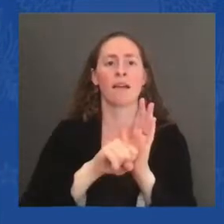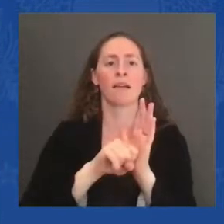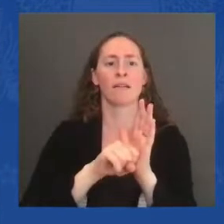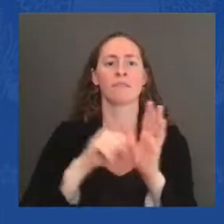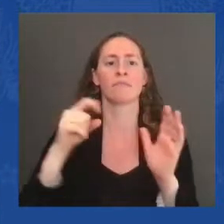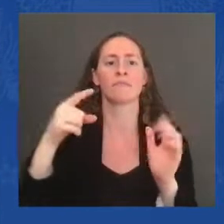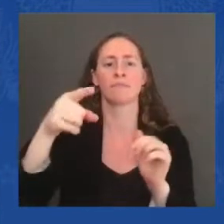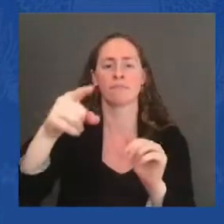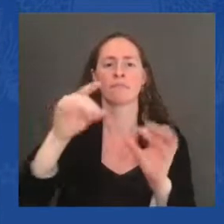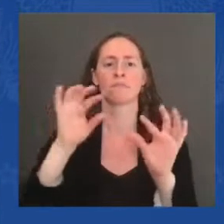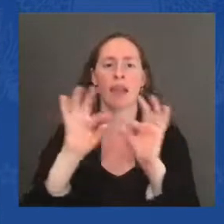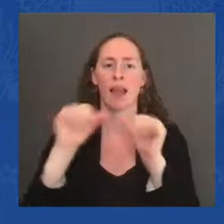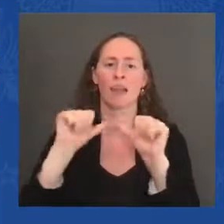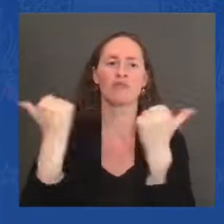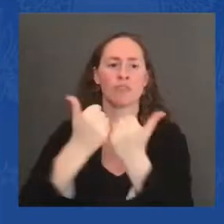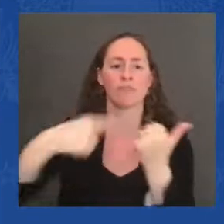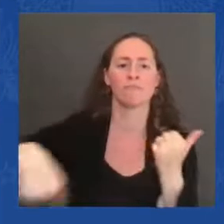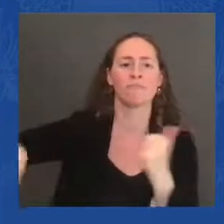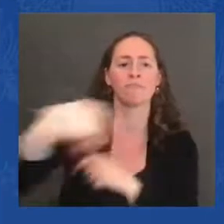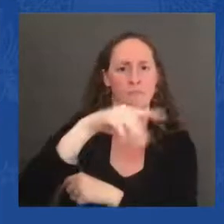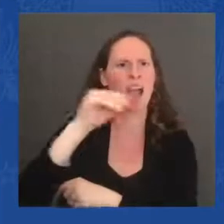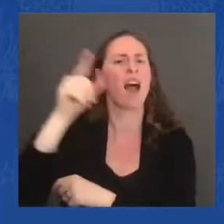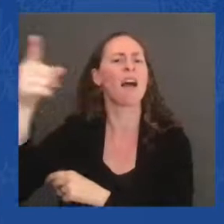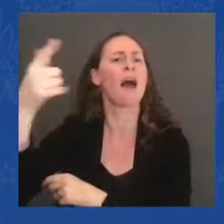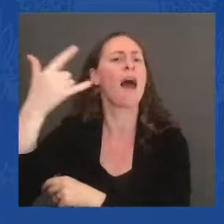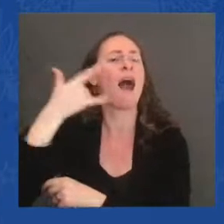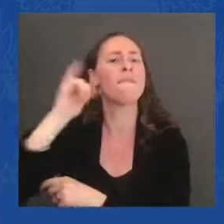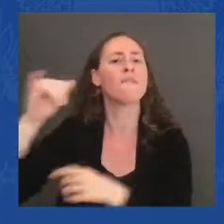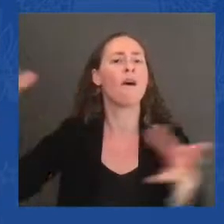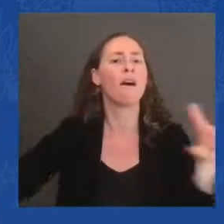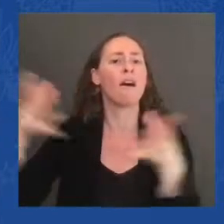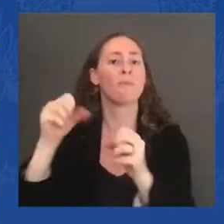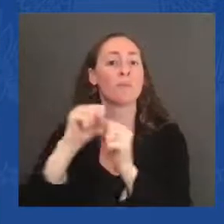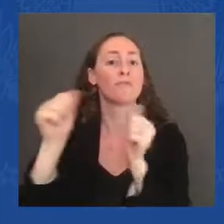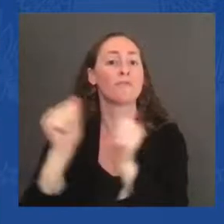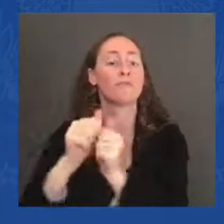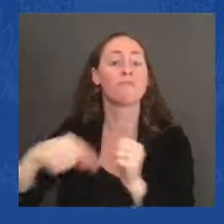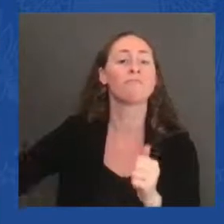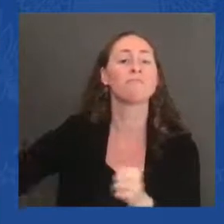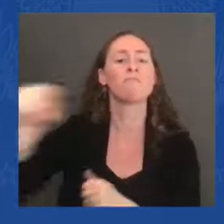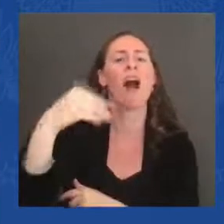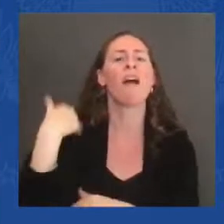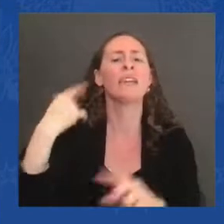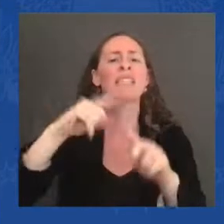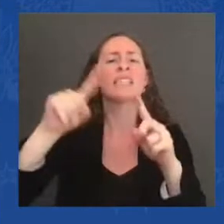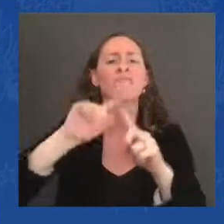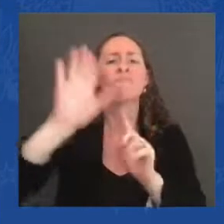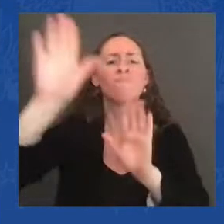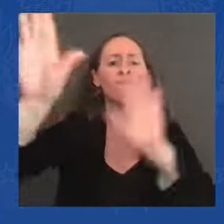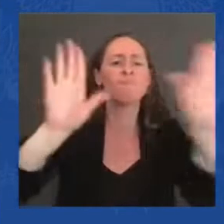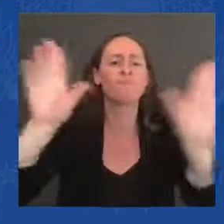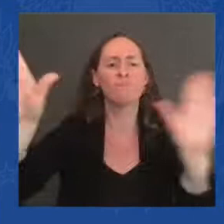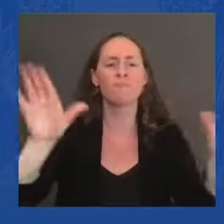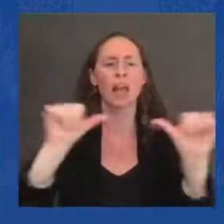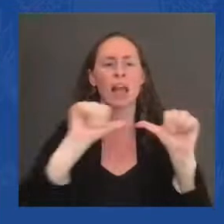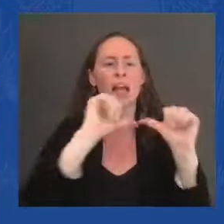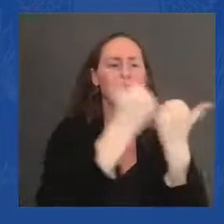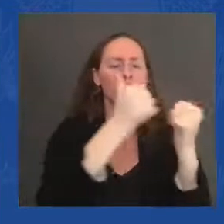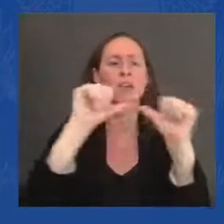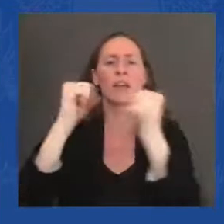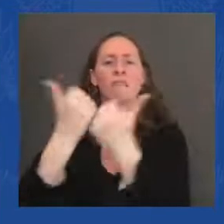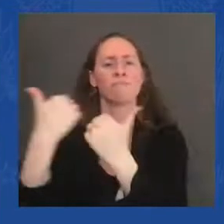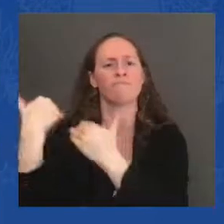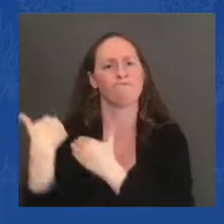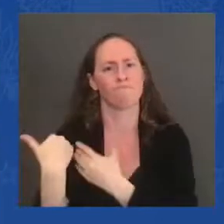that are responsible for wildland fire suppression in our states. And we're partners here at the National Interagency Fire Center with a